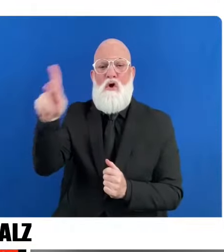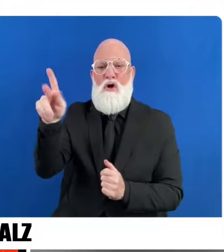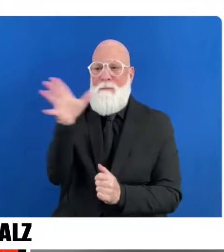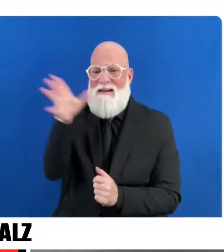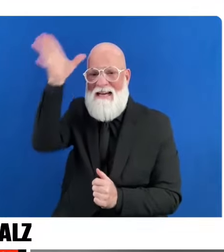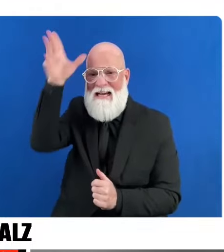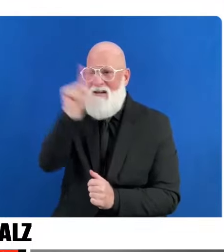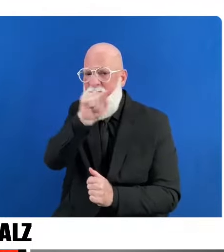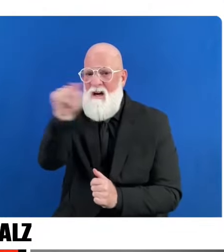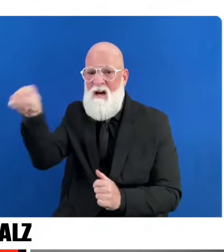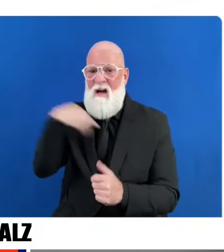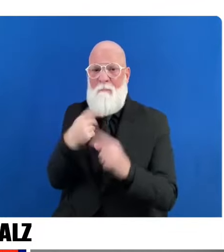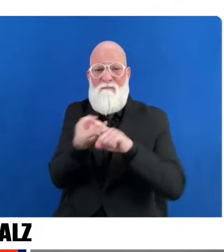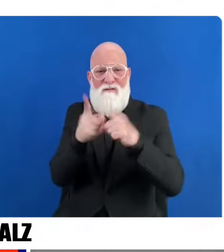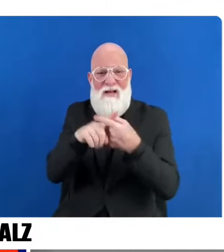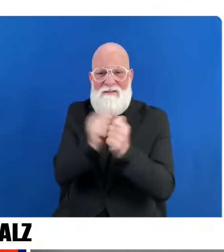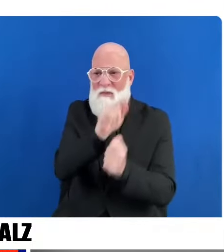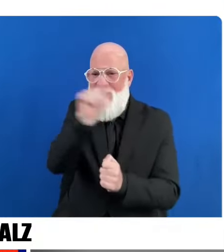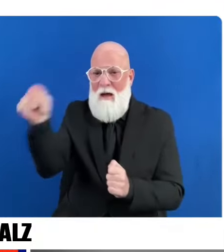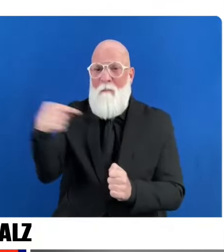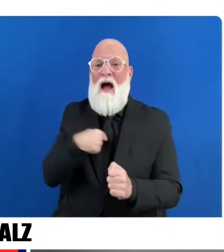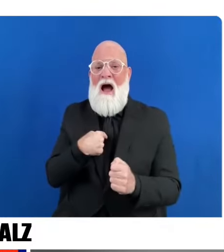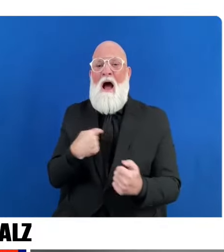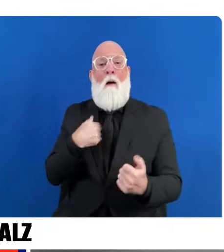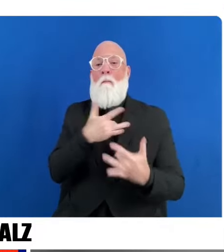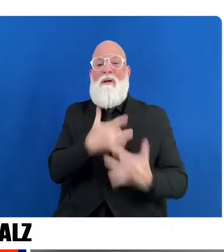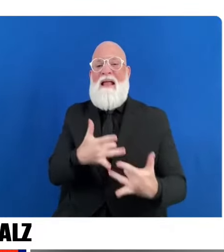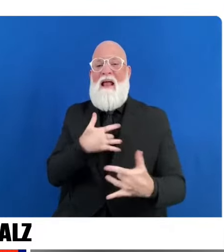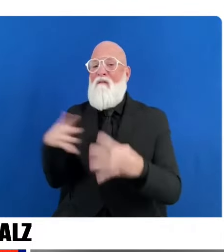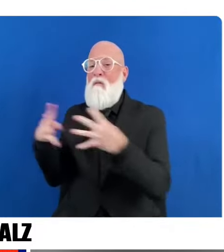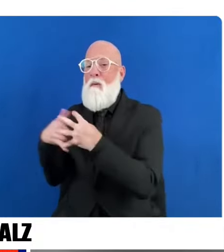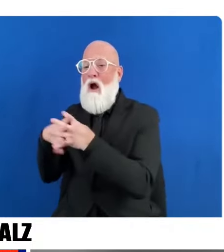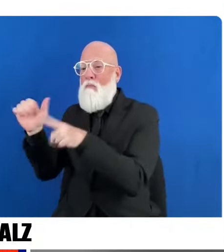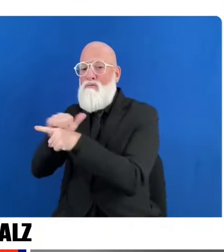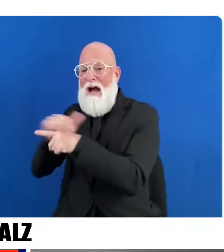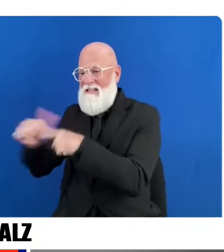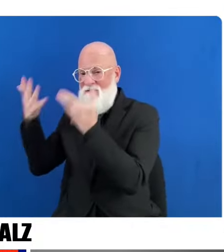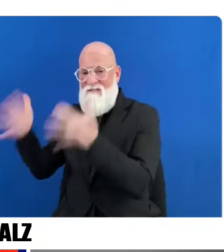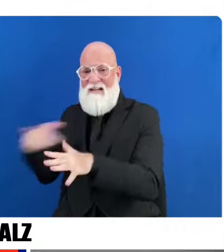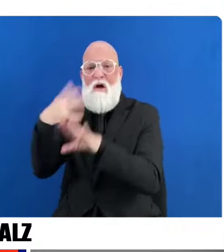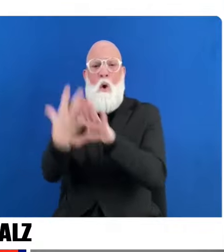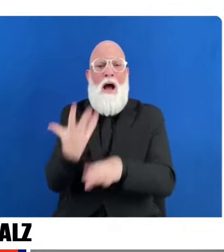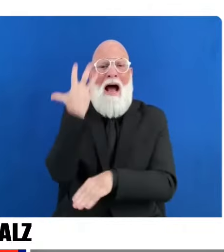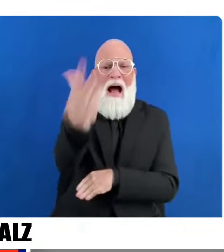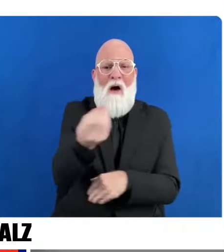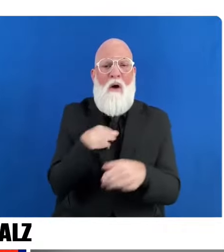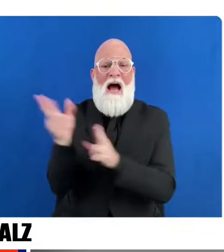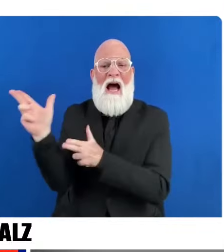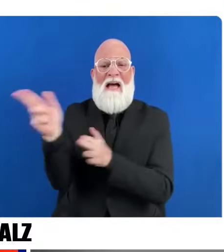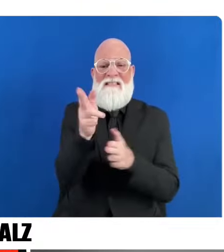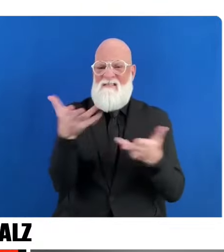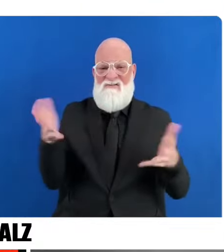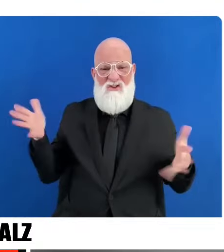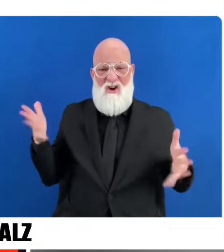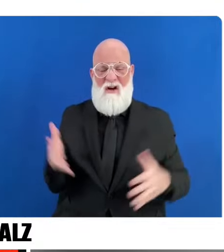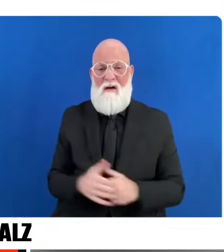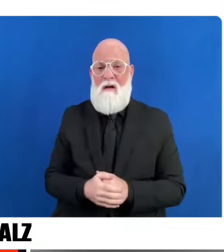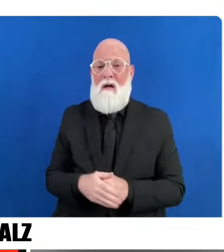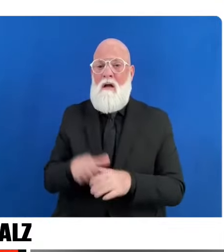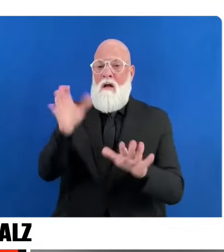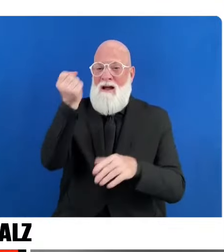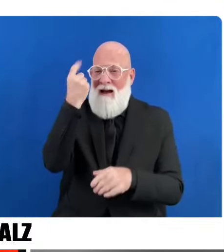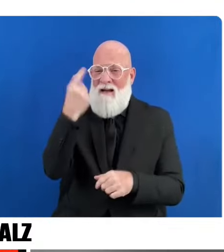pheasant hunt after football practice. That's not where we live today. And several things I want to mention on this is, talking about cities and where it's